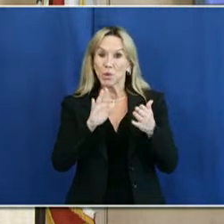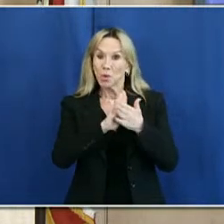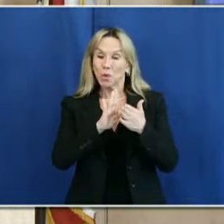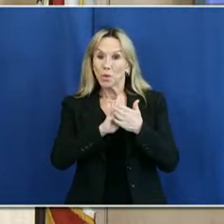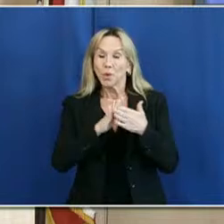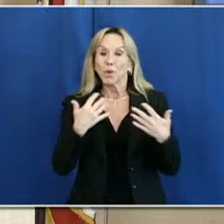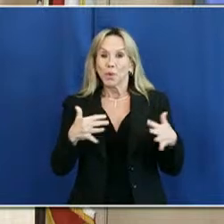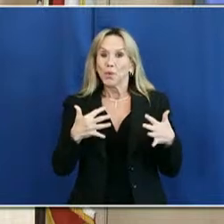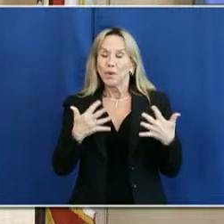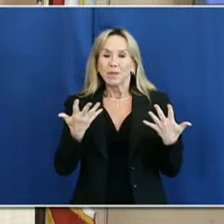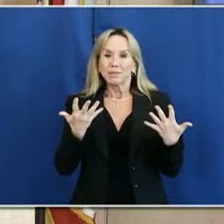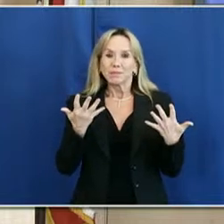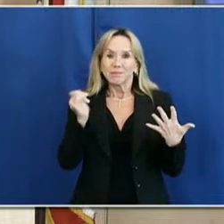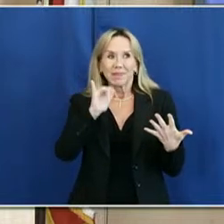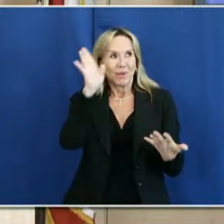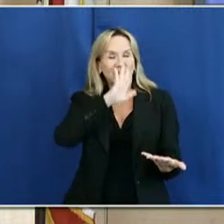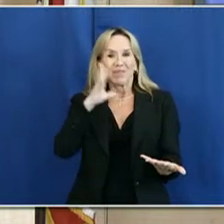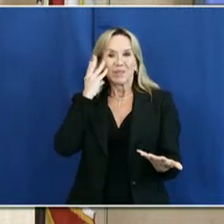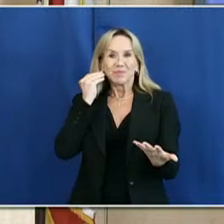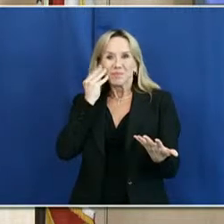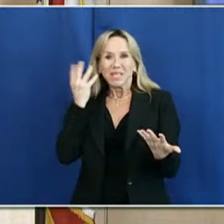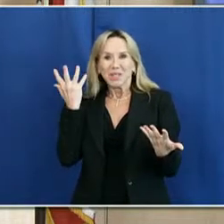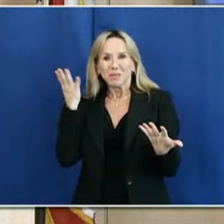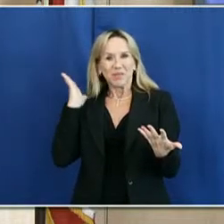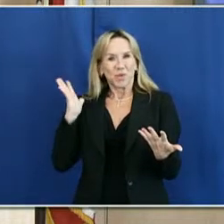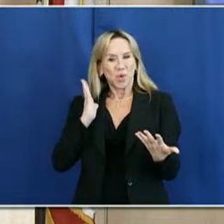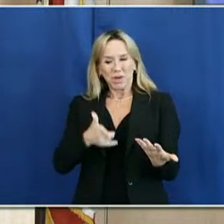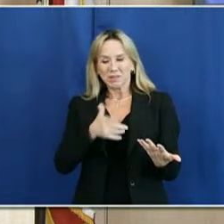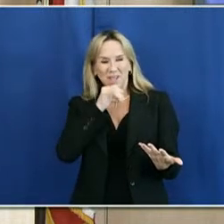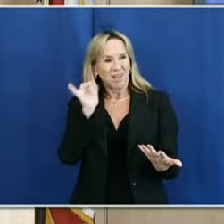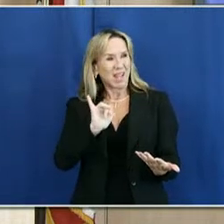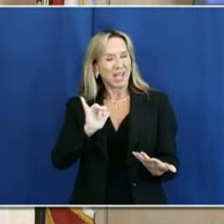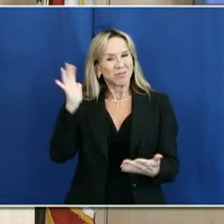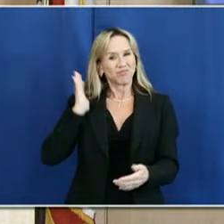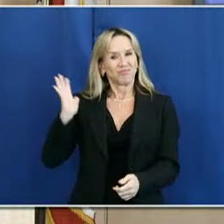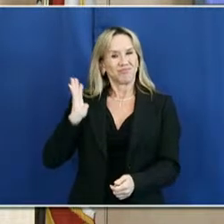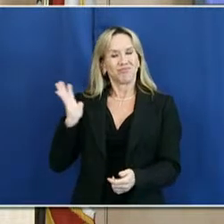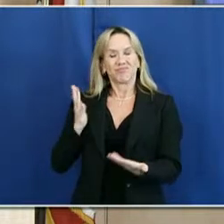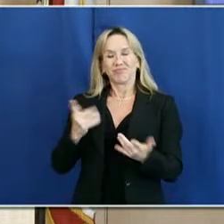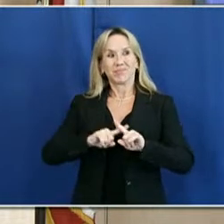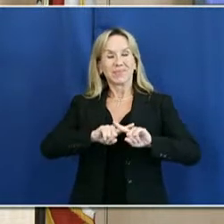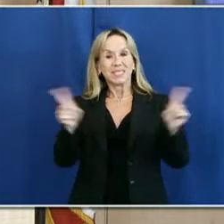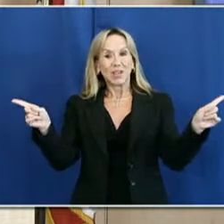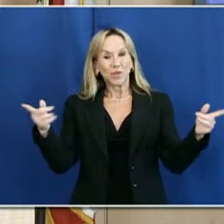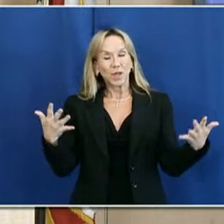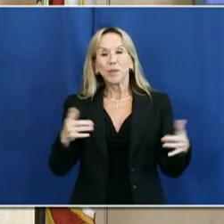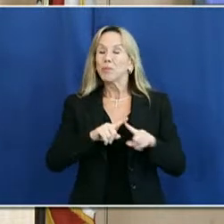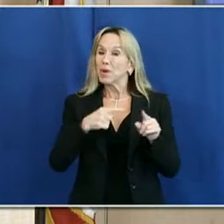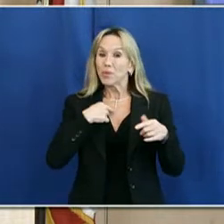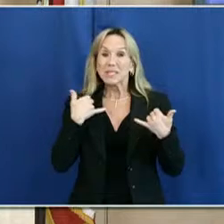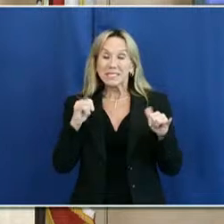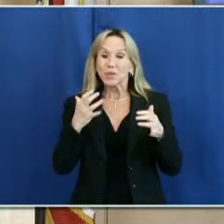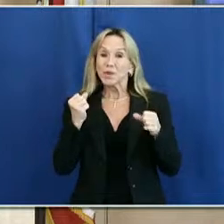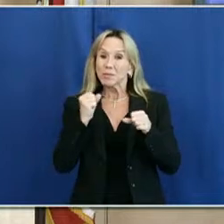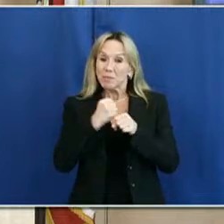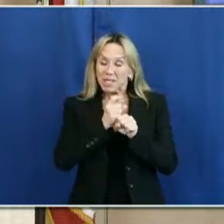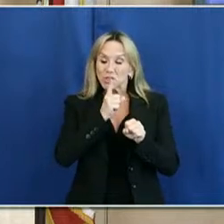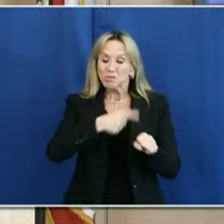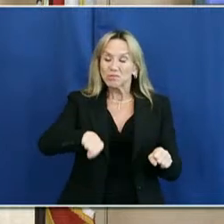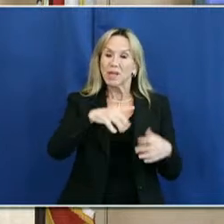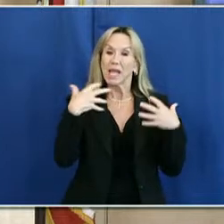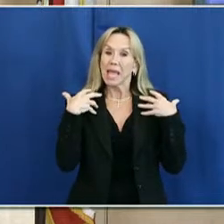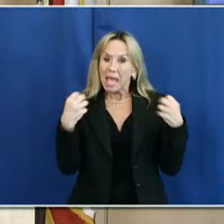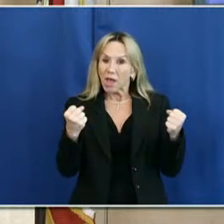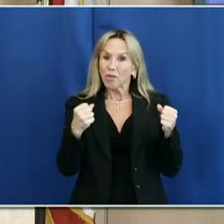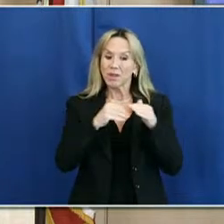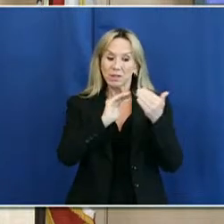just like no other. It just hasn't been the same. But by working together and prioritizing the health and well-being of our school communities, we know that we will